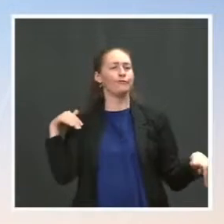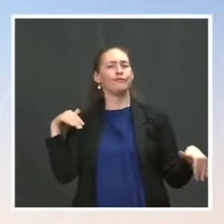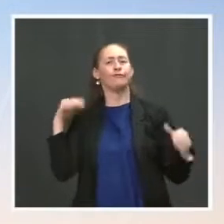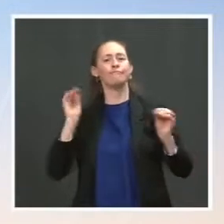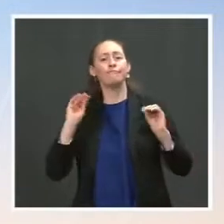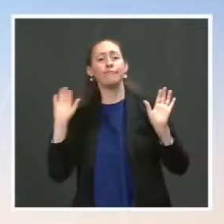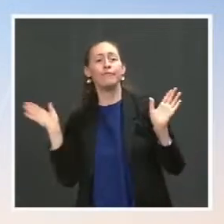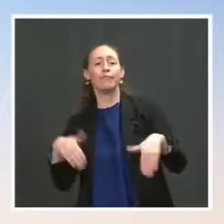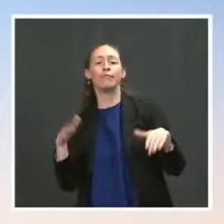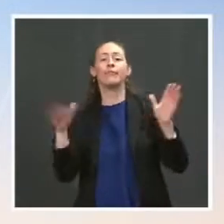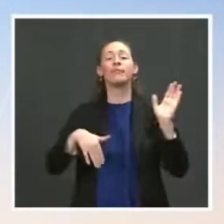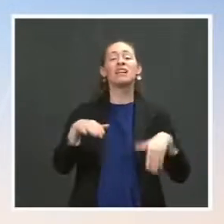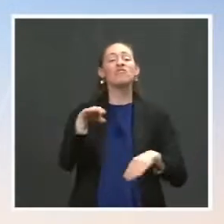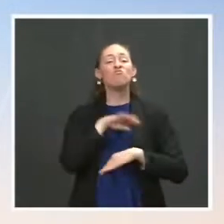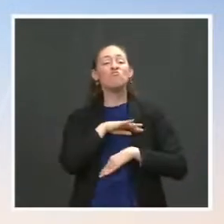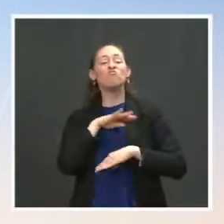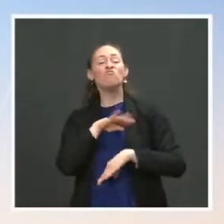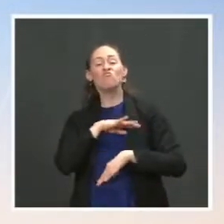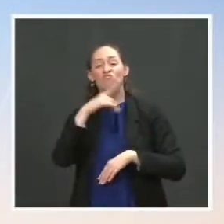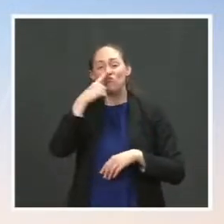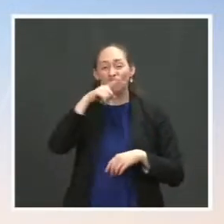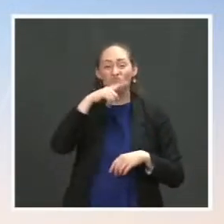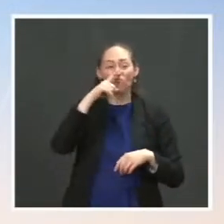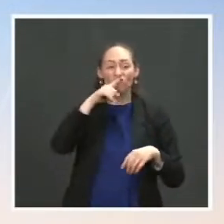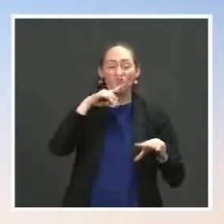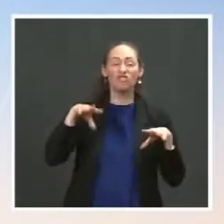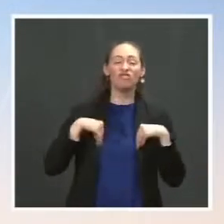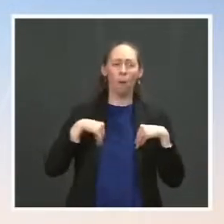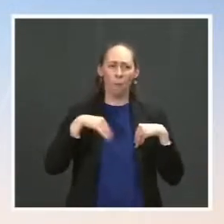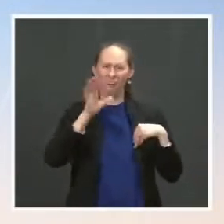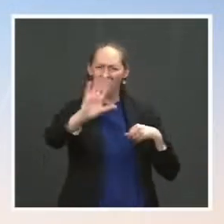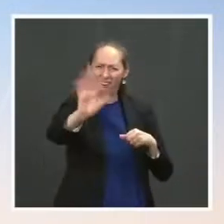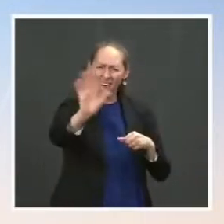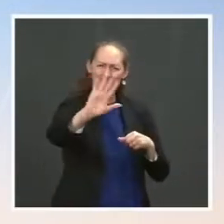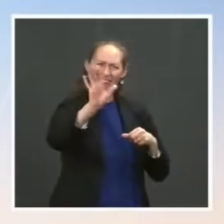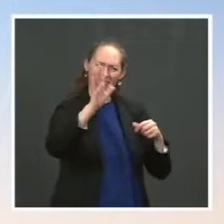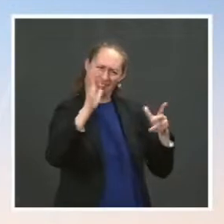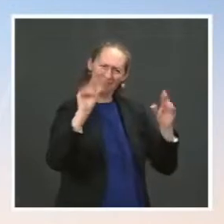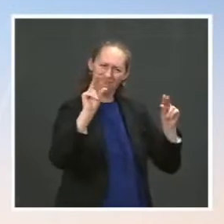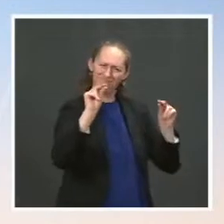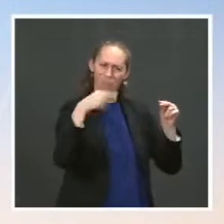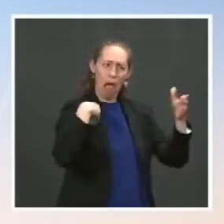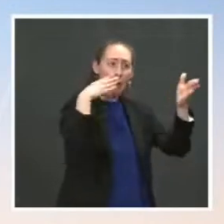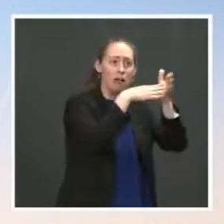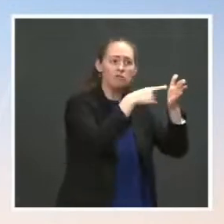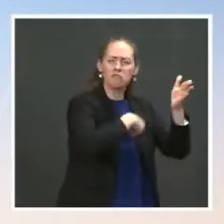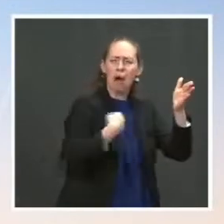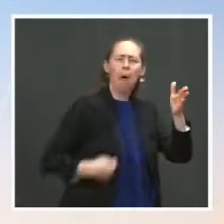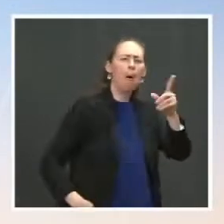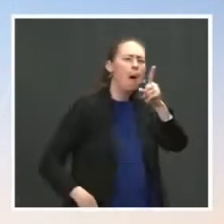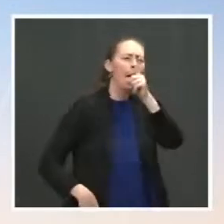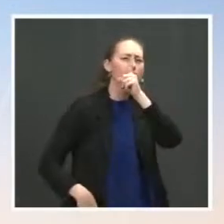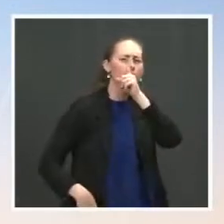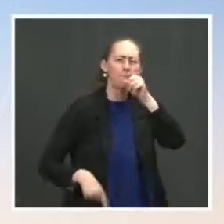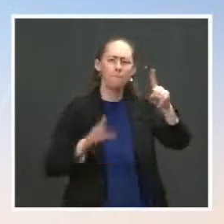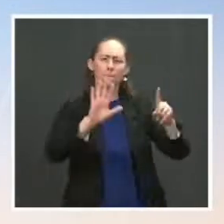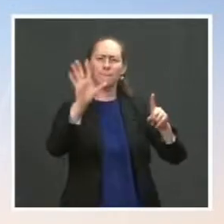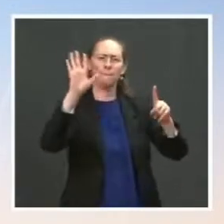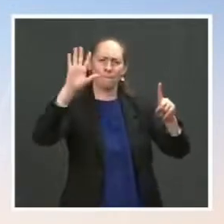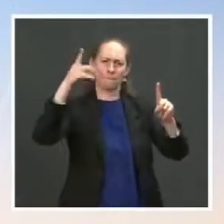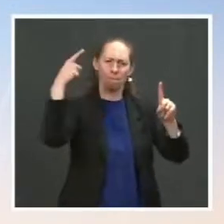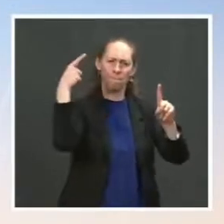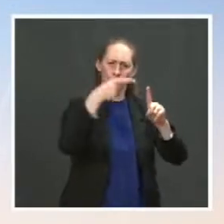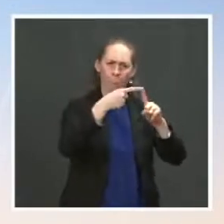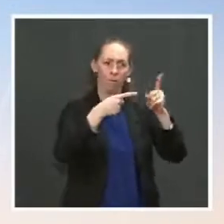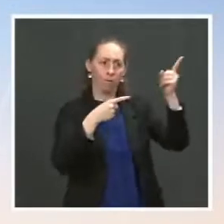content. That it's nothing against Chinese citizens, but I'm not content that a Chinese citizen can count on a dramatically better standard of,